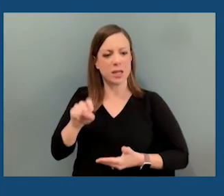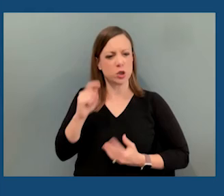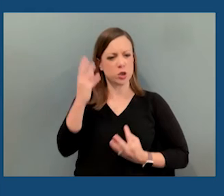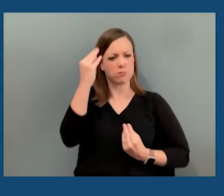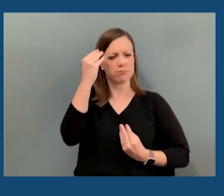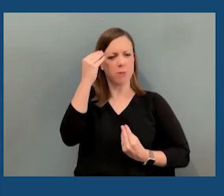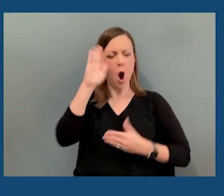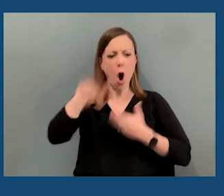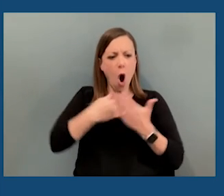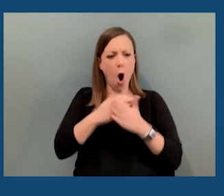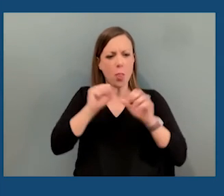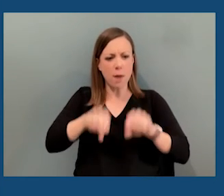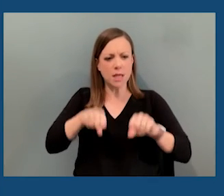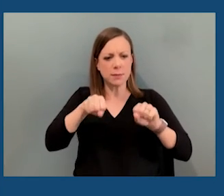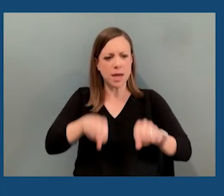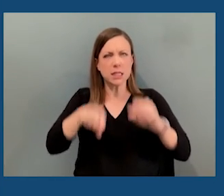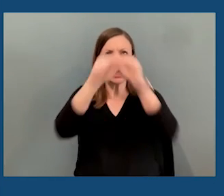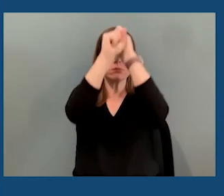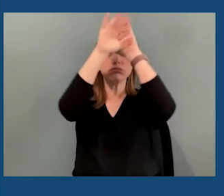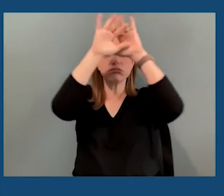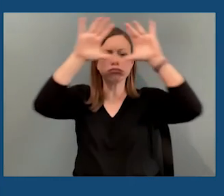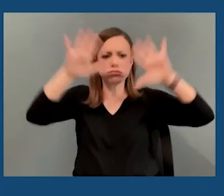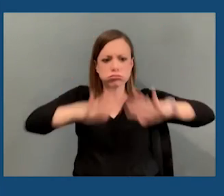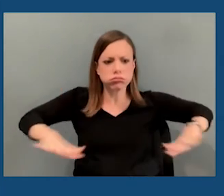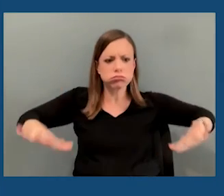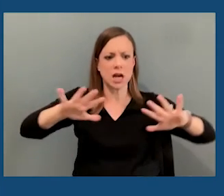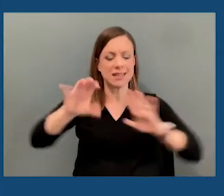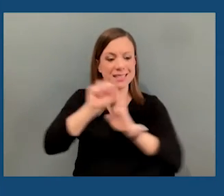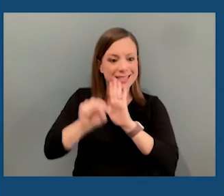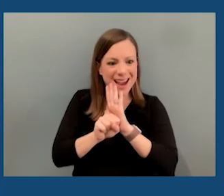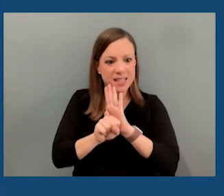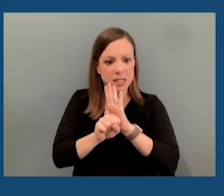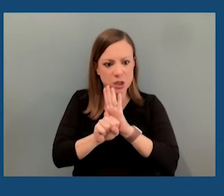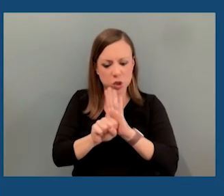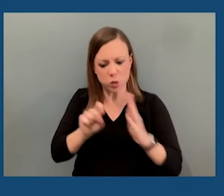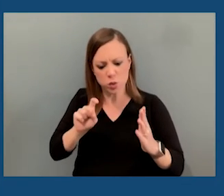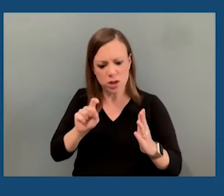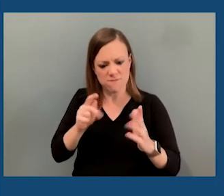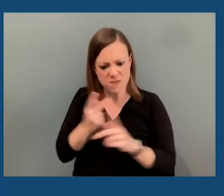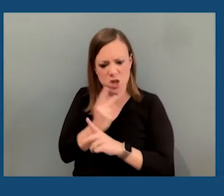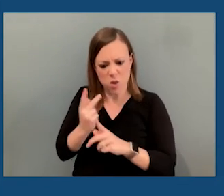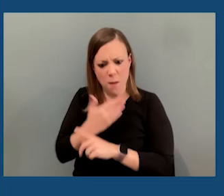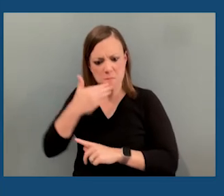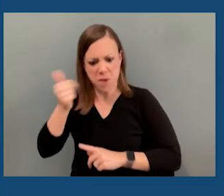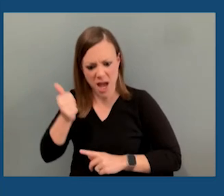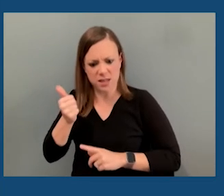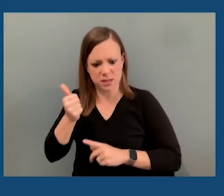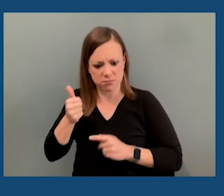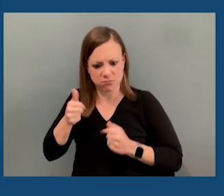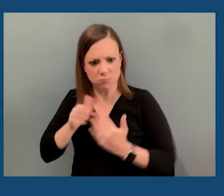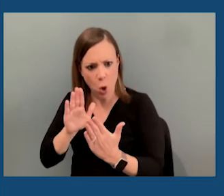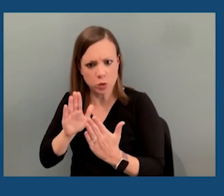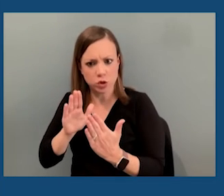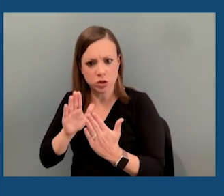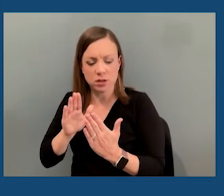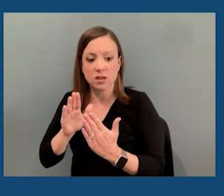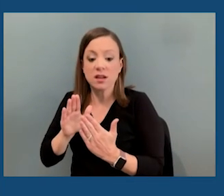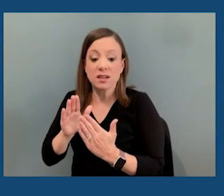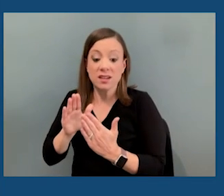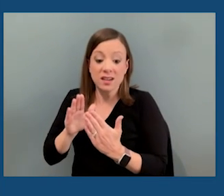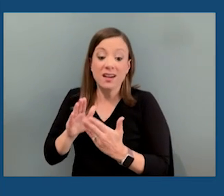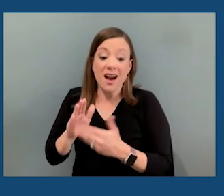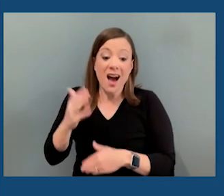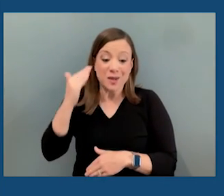and actually do something about it? So yes, it took the next session of the legislature, because we know that rents